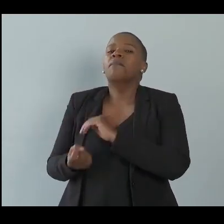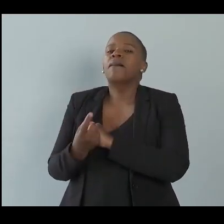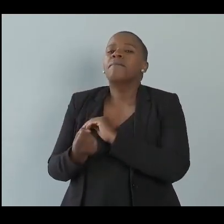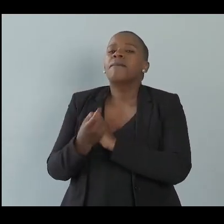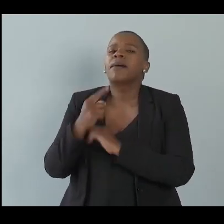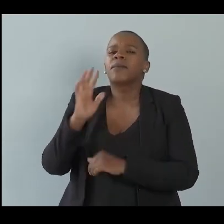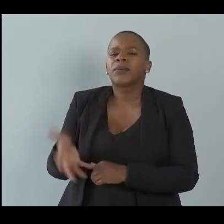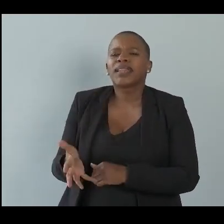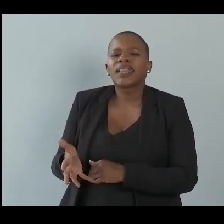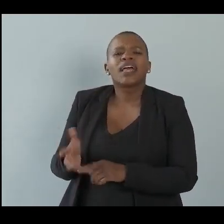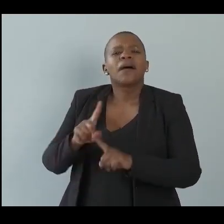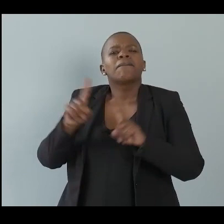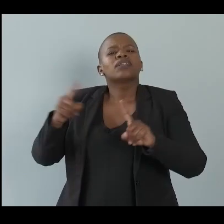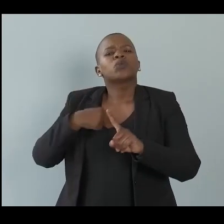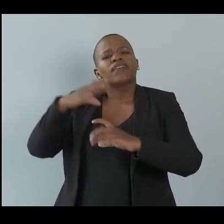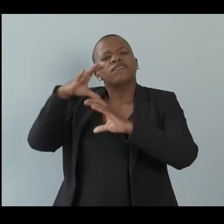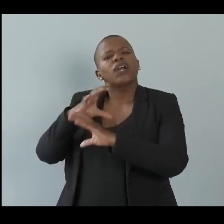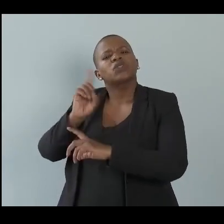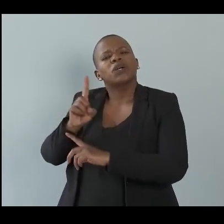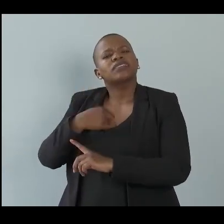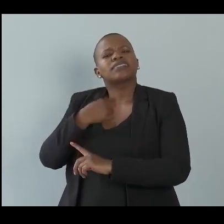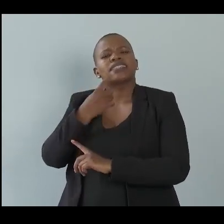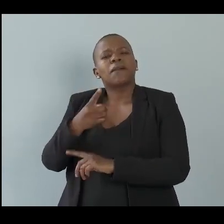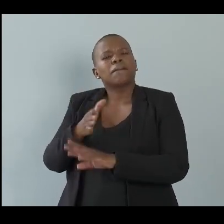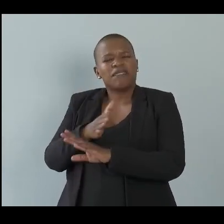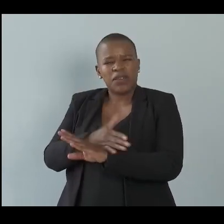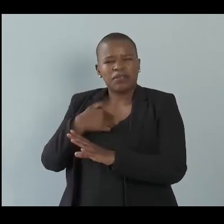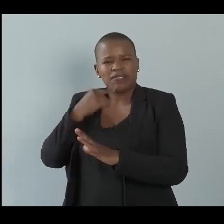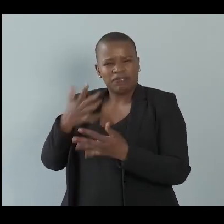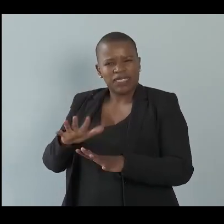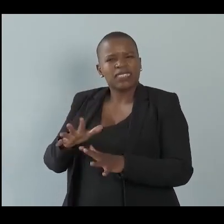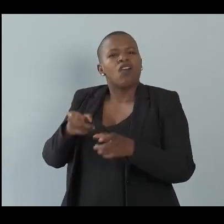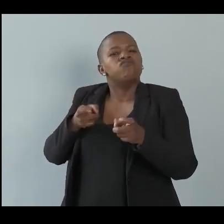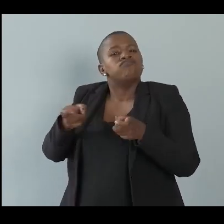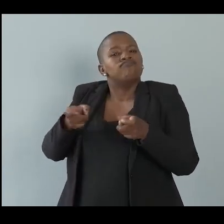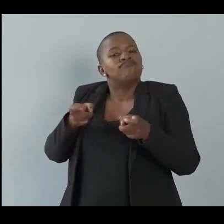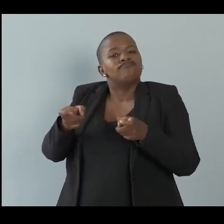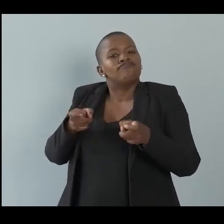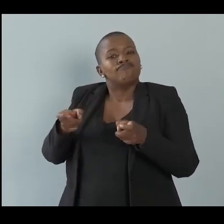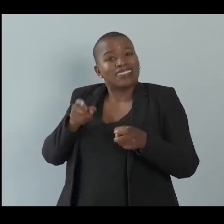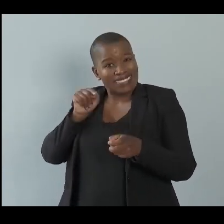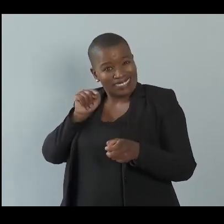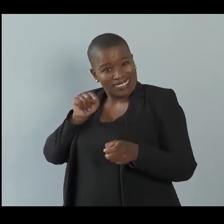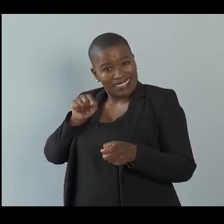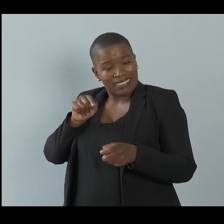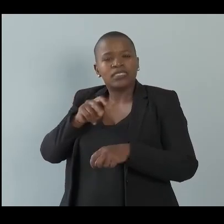But what we focus on as a management team is that we can control. And for me, that is to continue to keep the eye